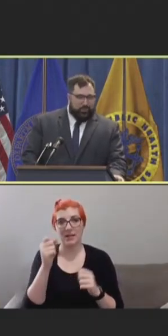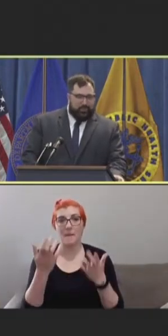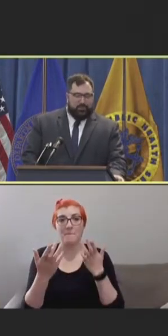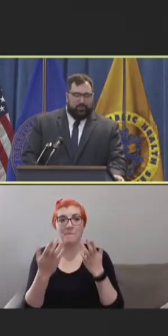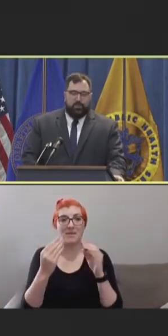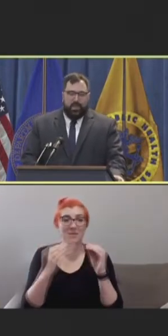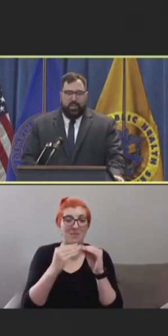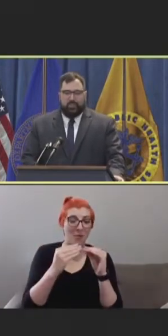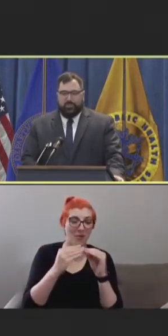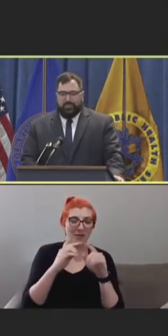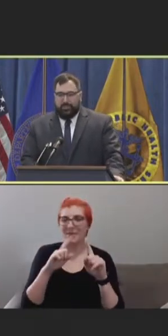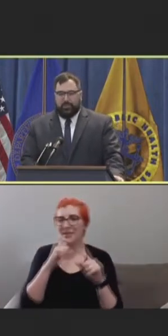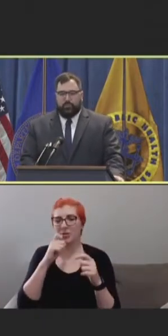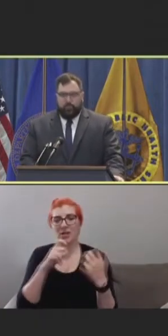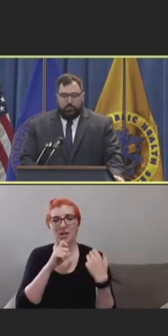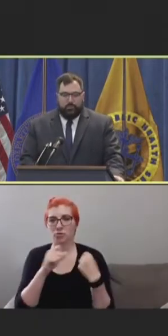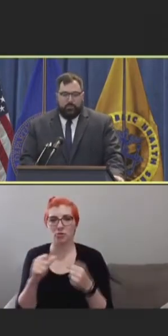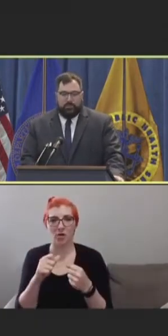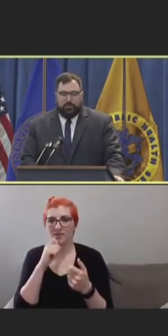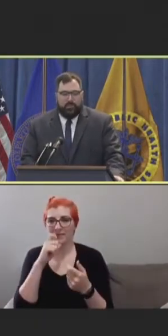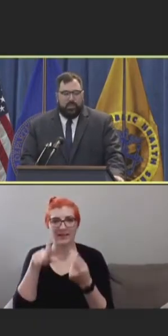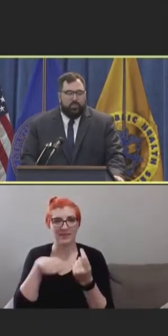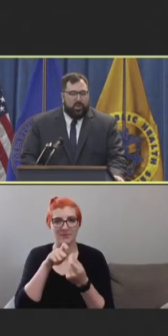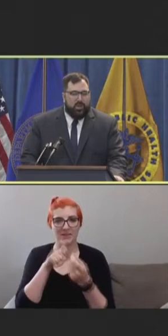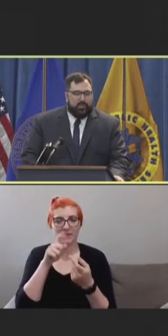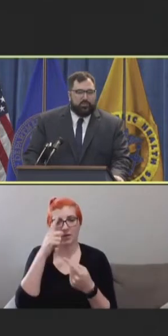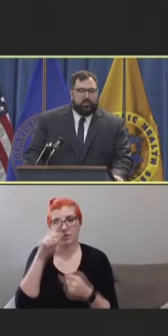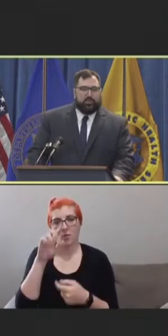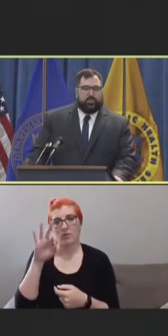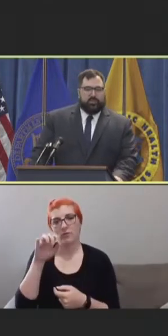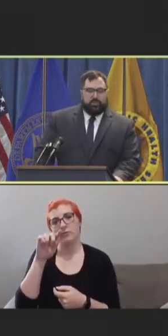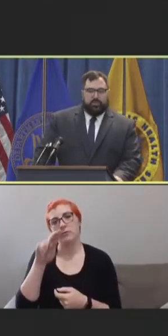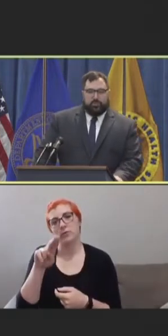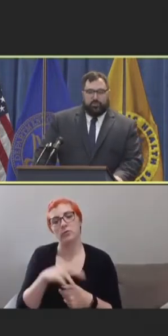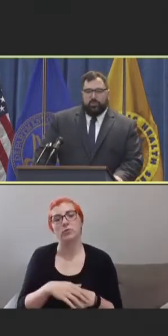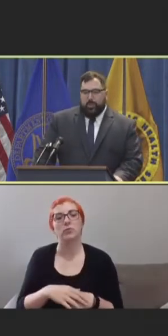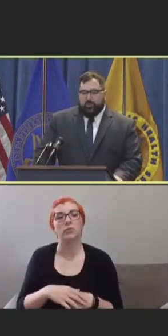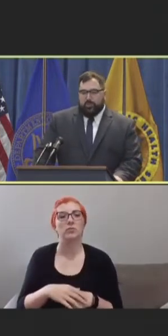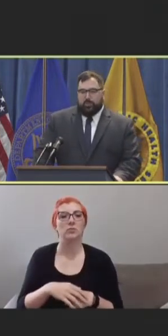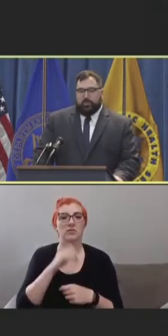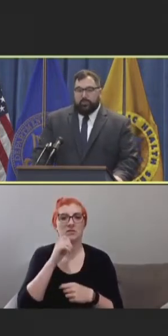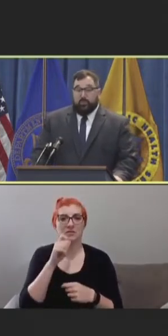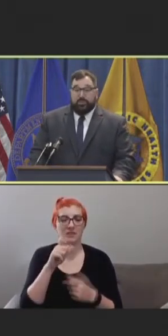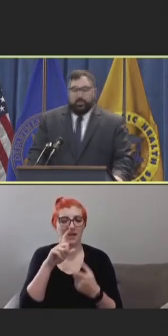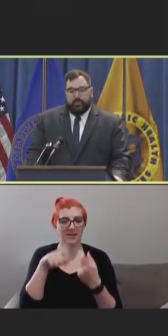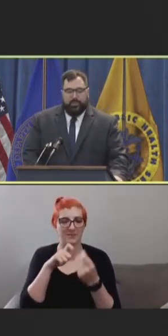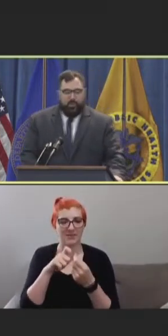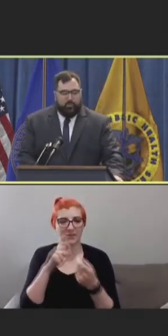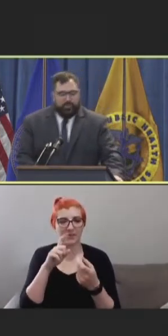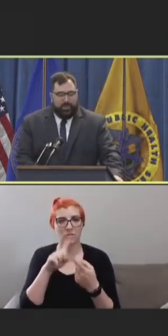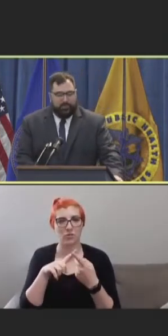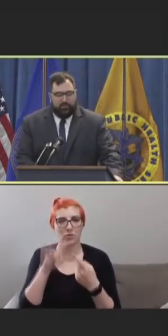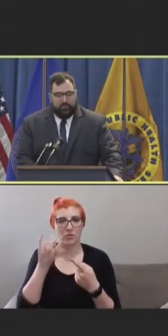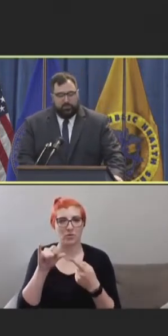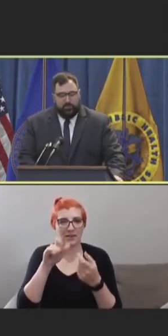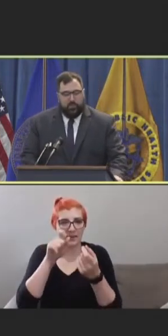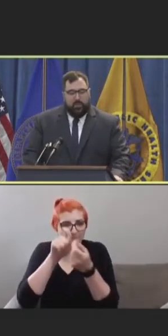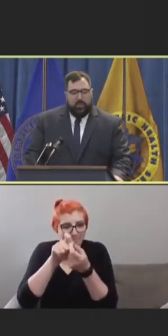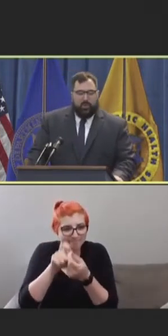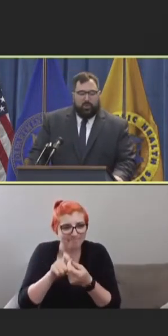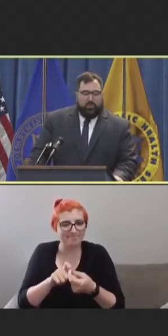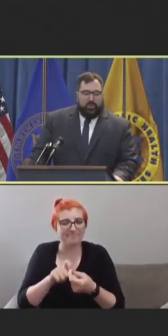good. They're not as specific to influenza. They're not as specific to the epitopes in influenza that are protective. And